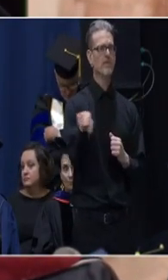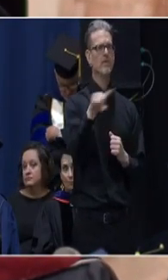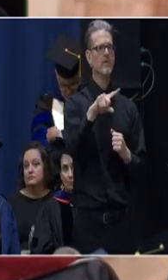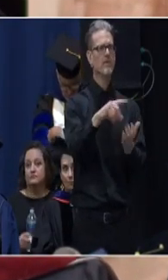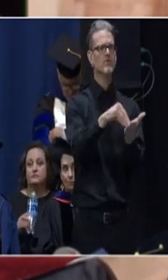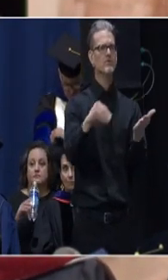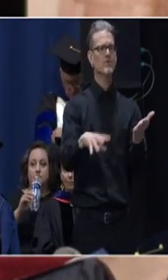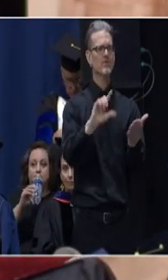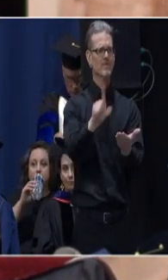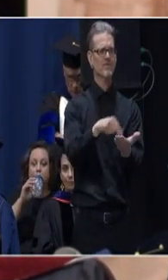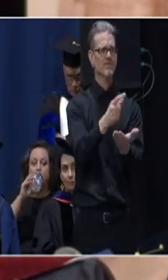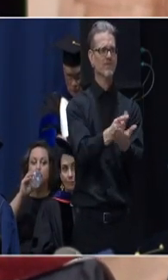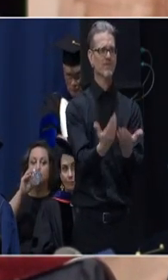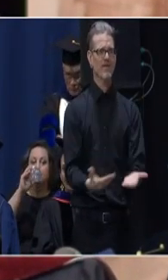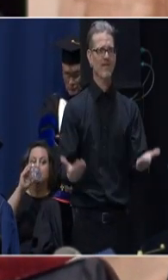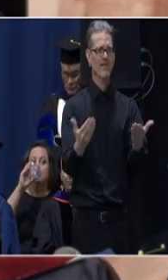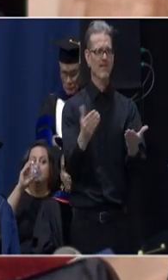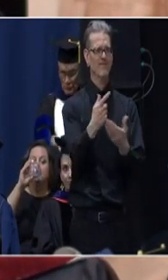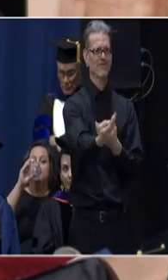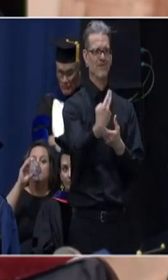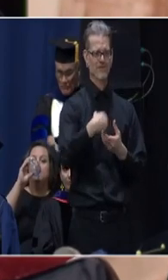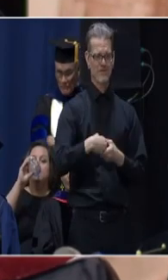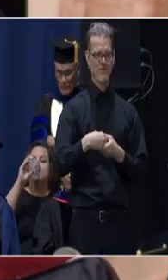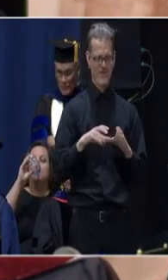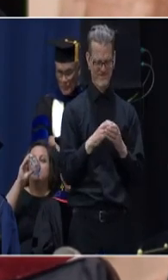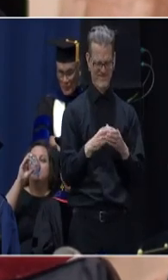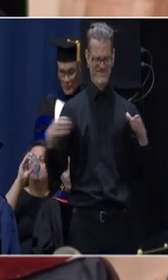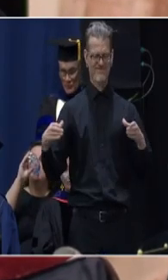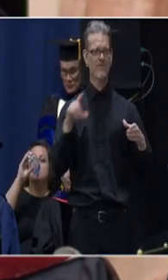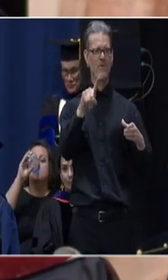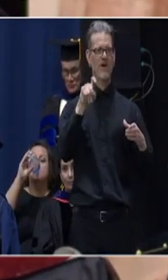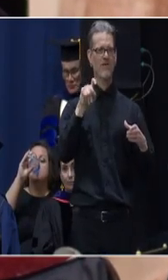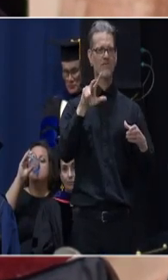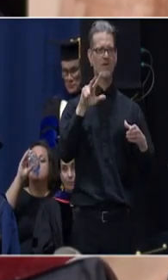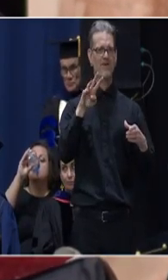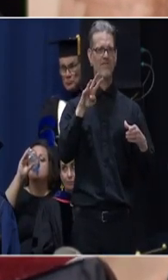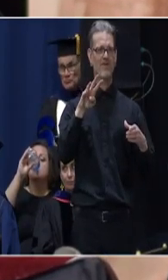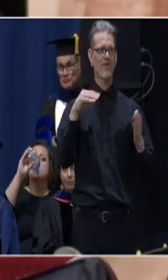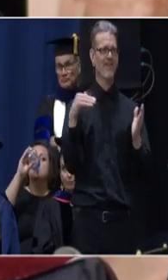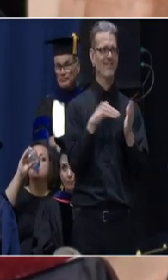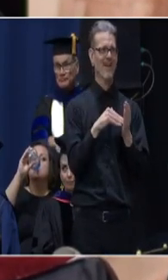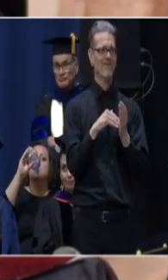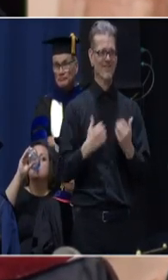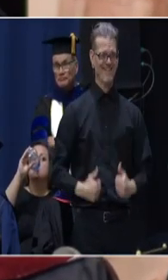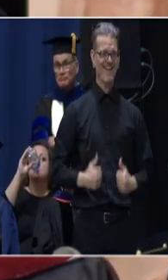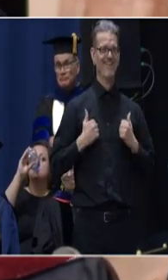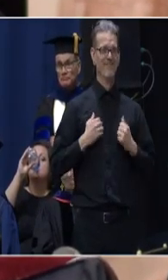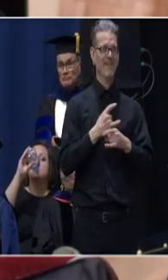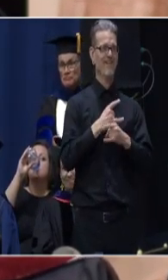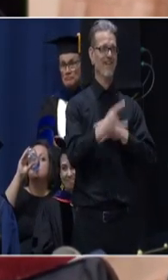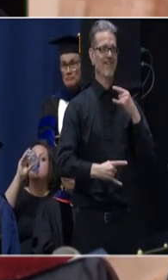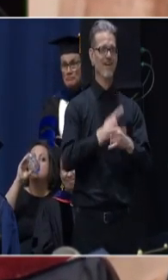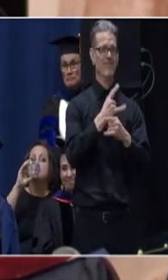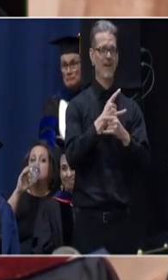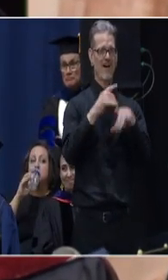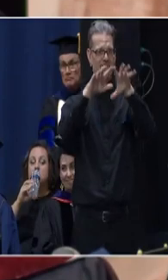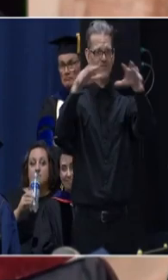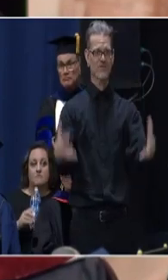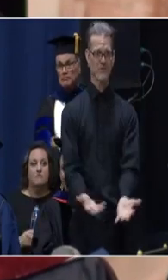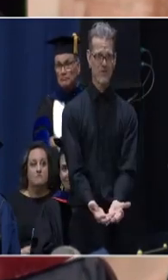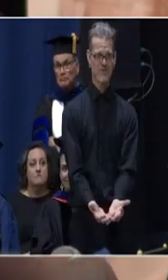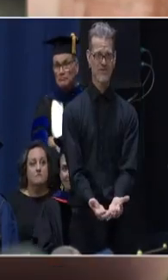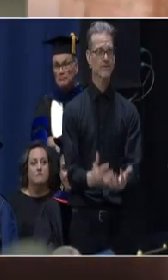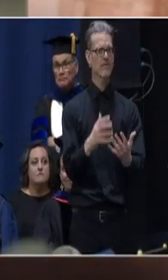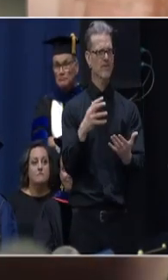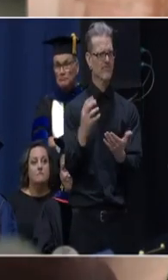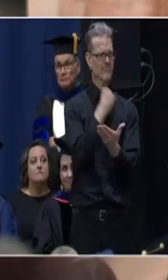join a network of more than 134,000 living alumni worldwide. Use your bare